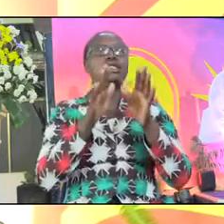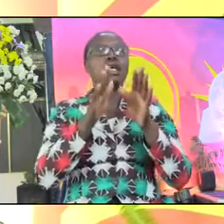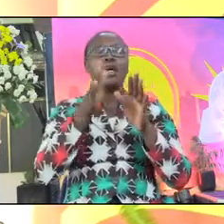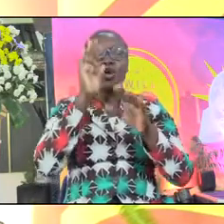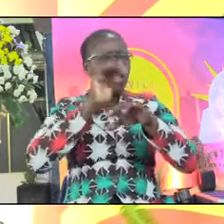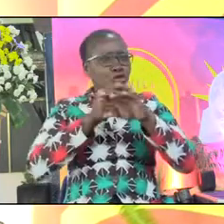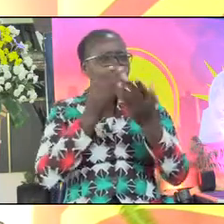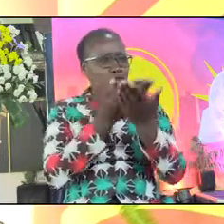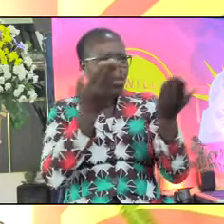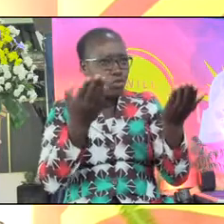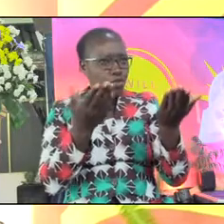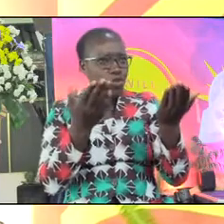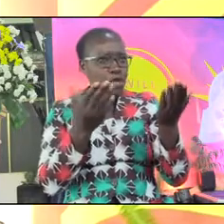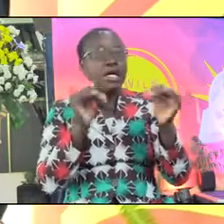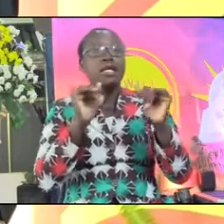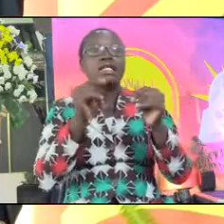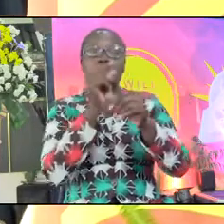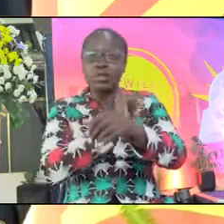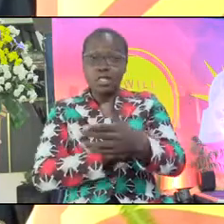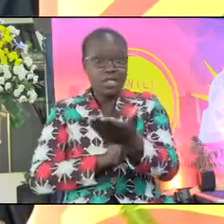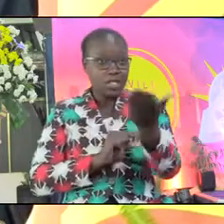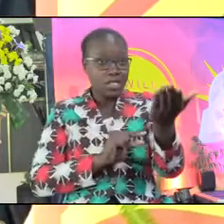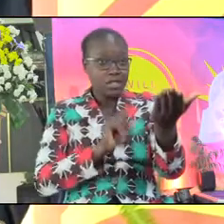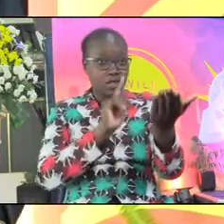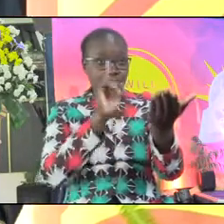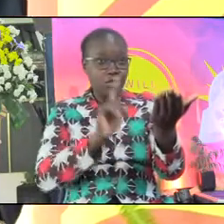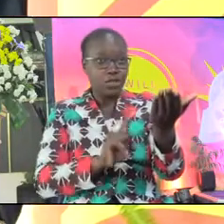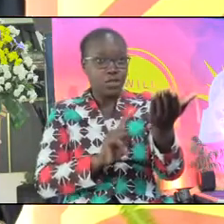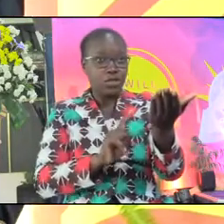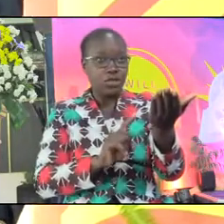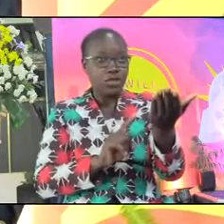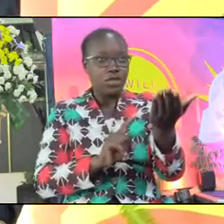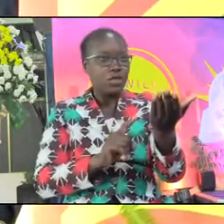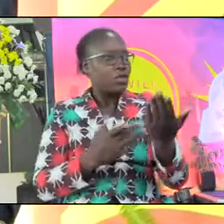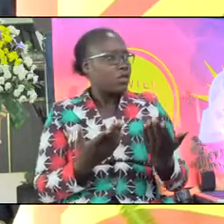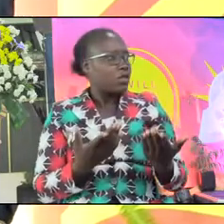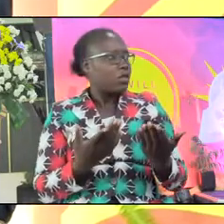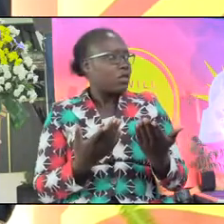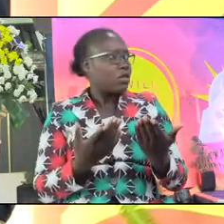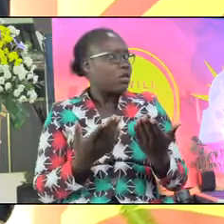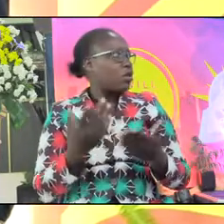good to you? Has he been gracious? What about mercy?